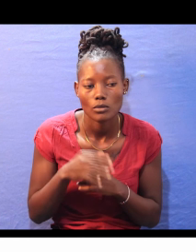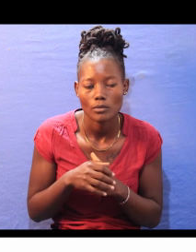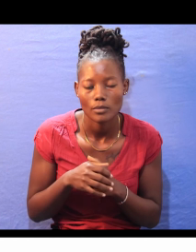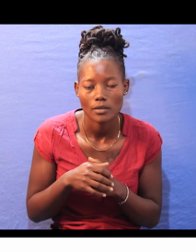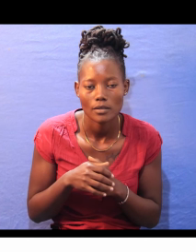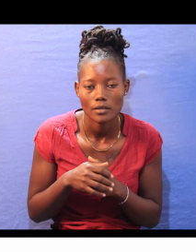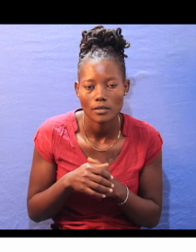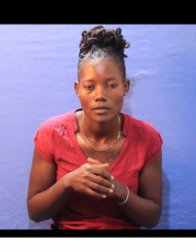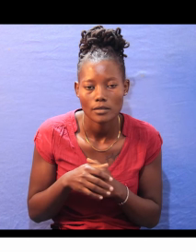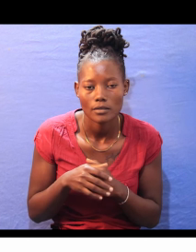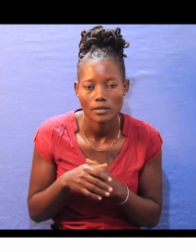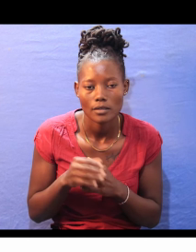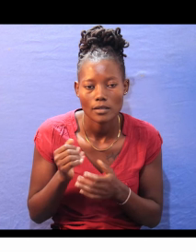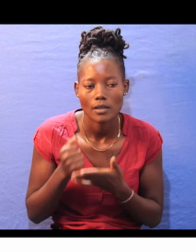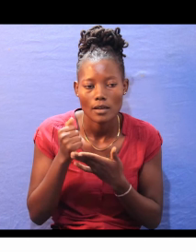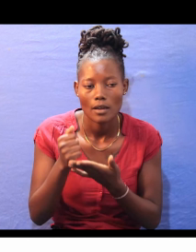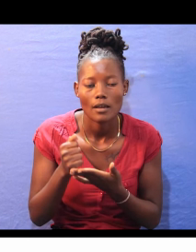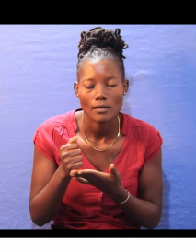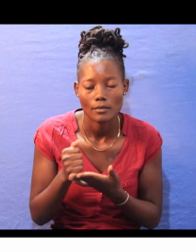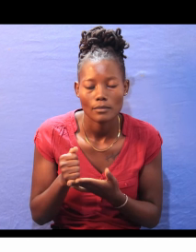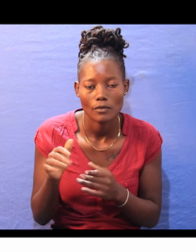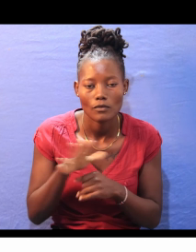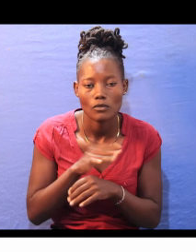help prevent injury.